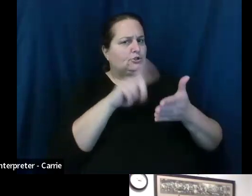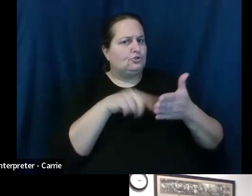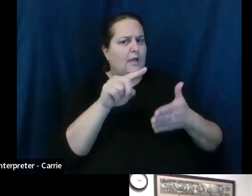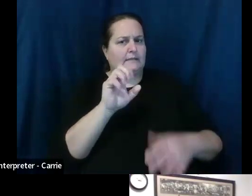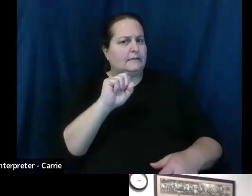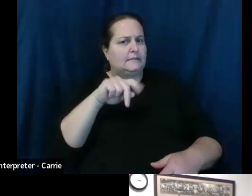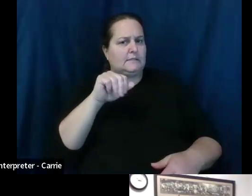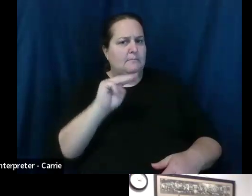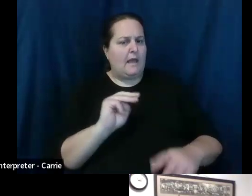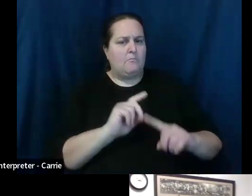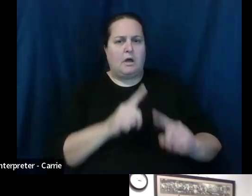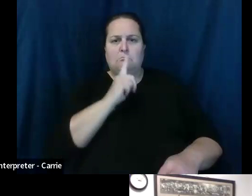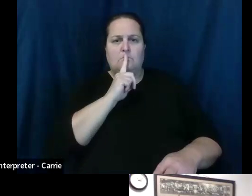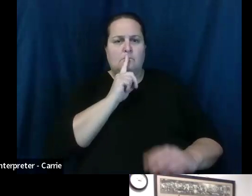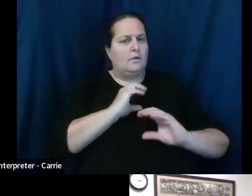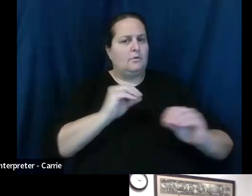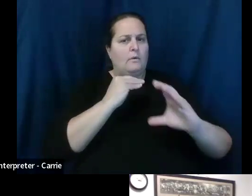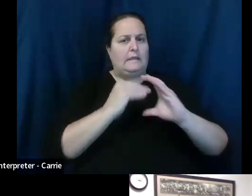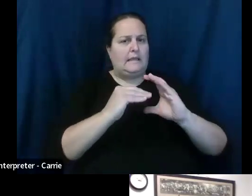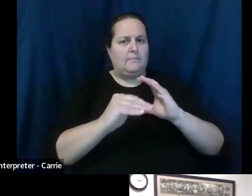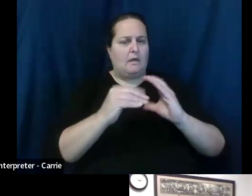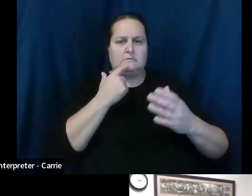too. Mm.